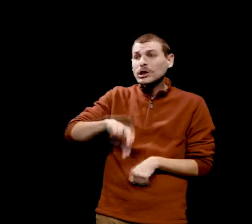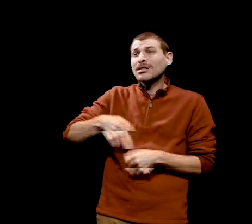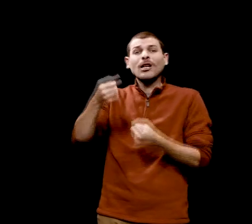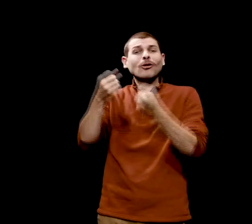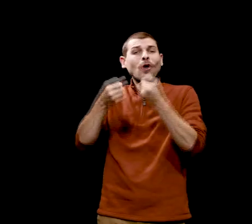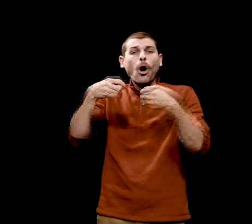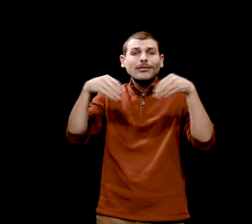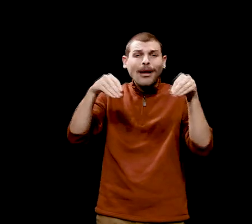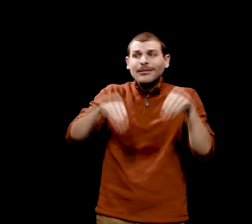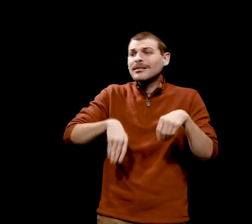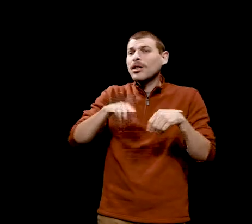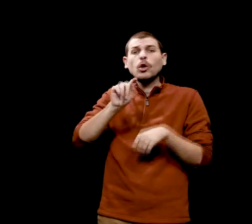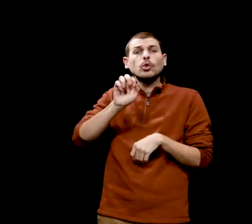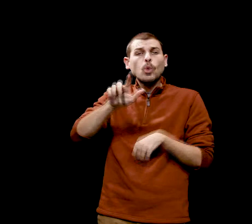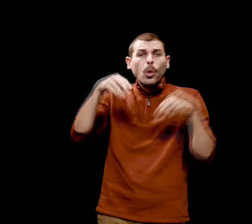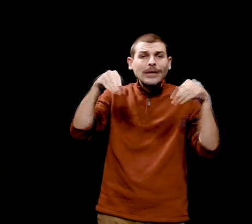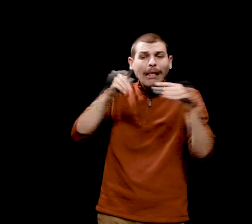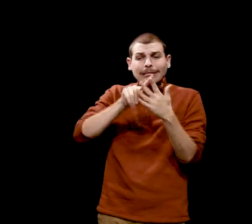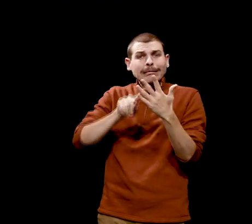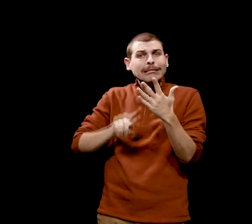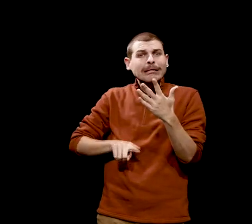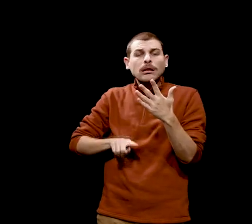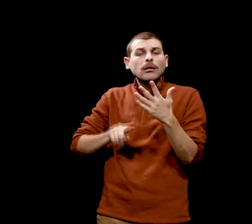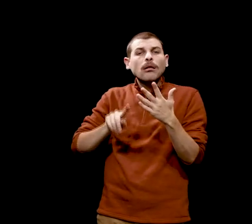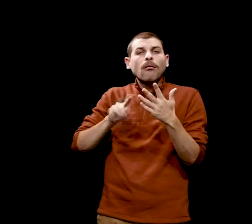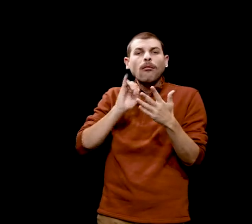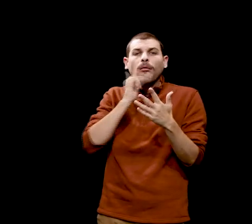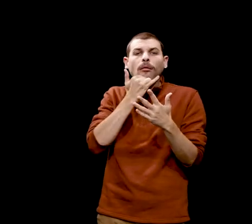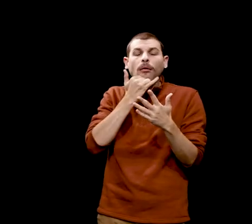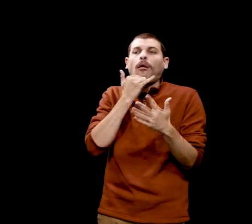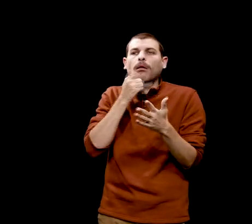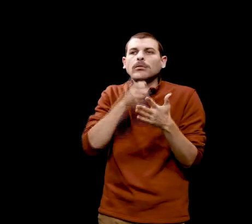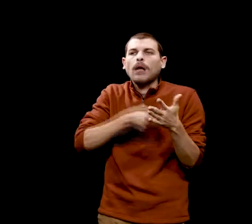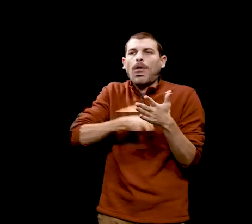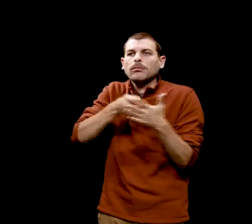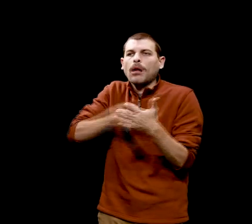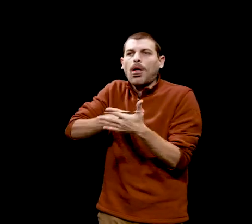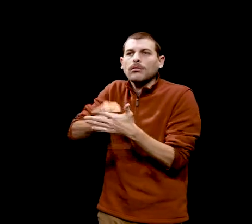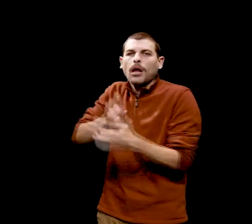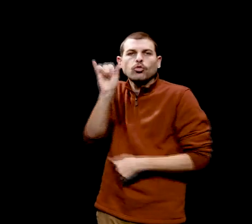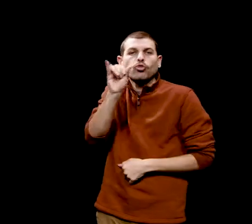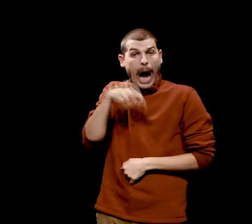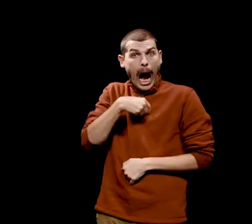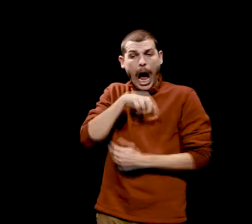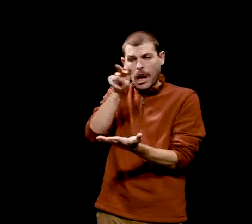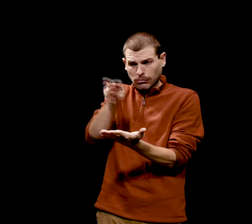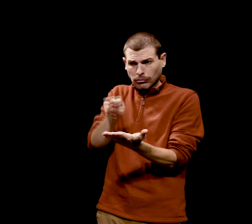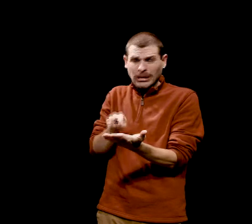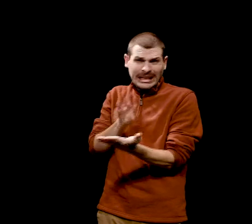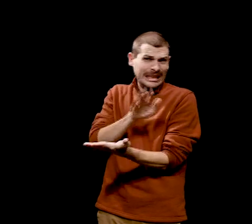sales, tool sales, other things that people didn't think were included got swept up in that mechanism. But I immediately committed to